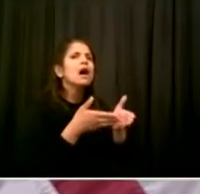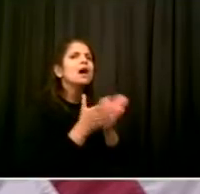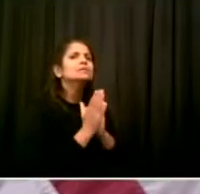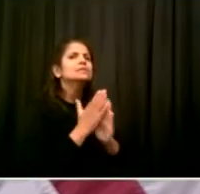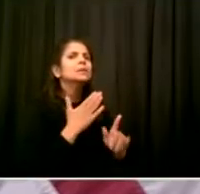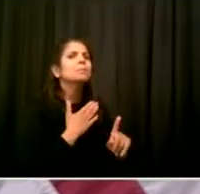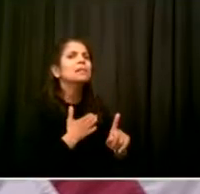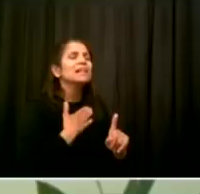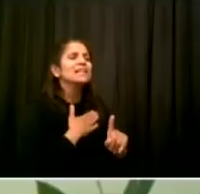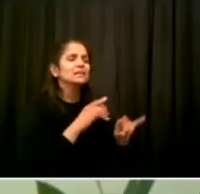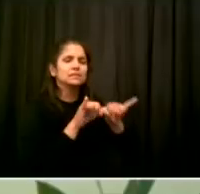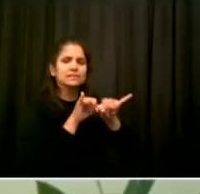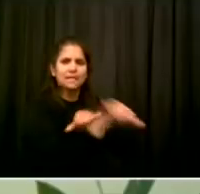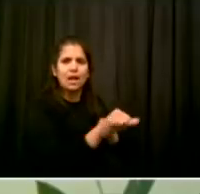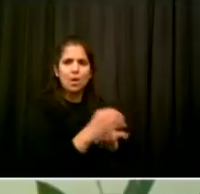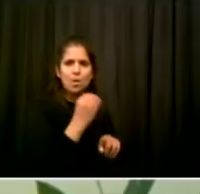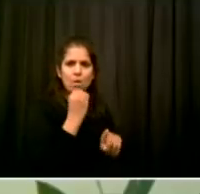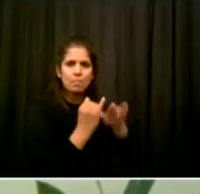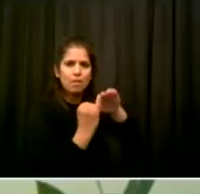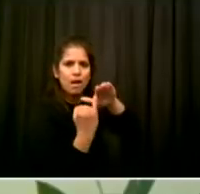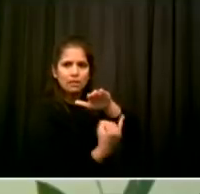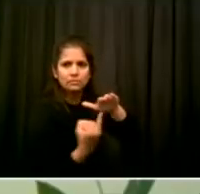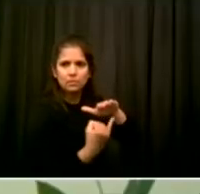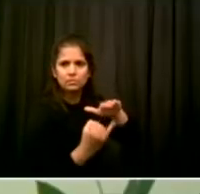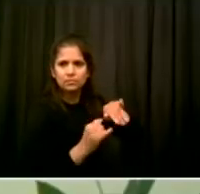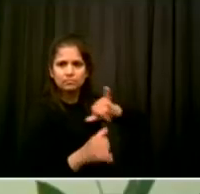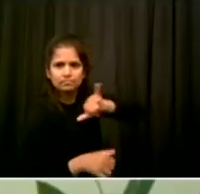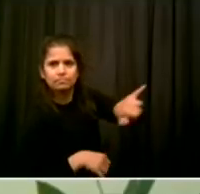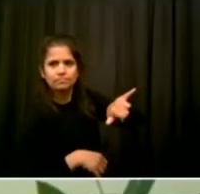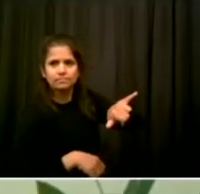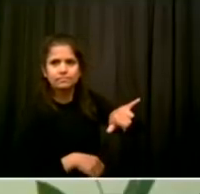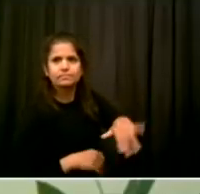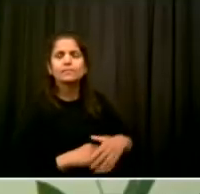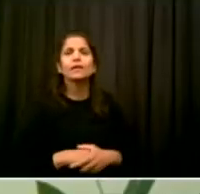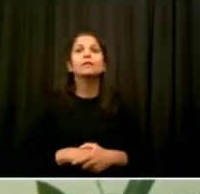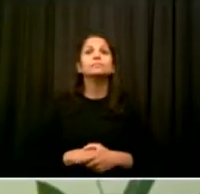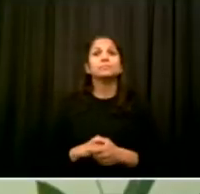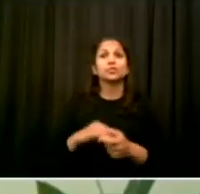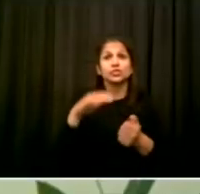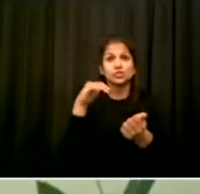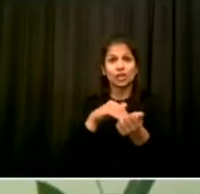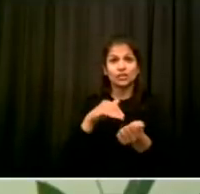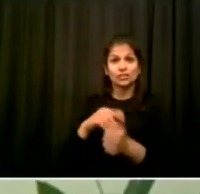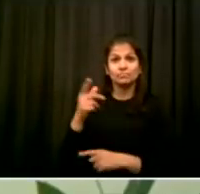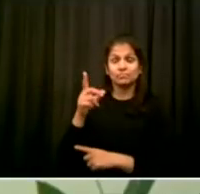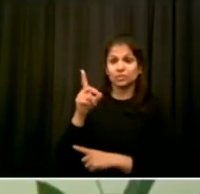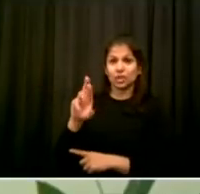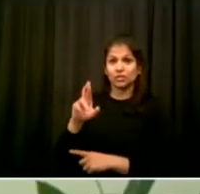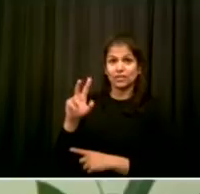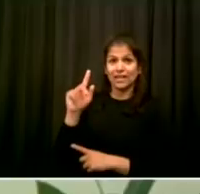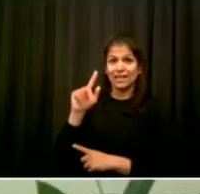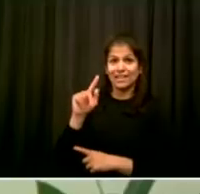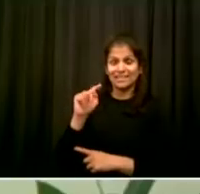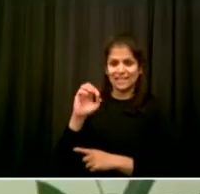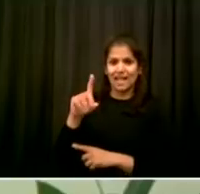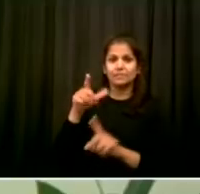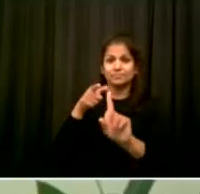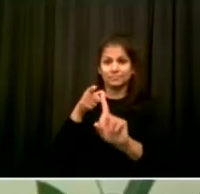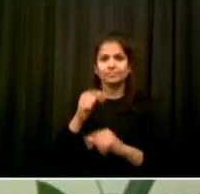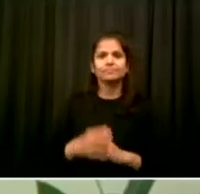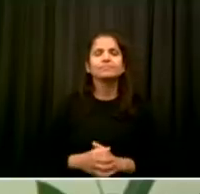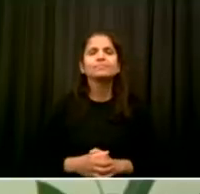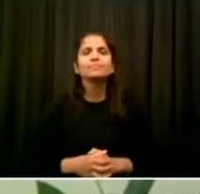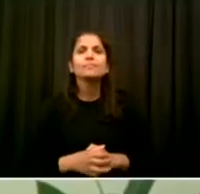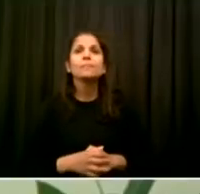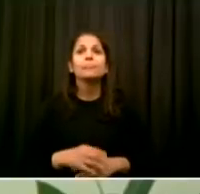I would add to that is that we look at your symptoms right then and there when we're first seeing you. So we're not waiting for the test results to come